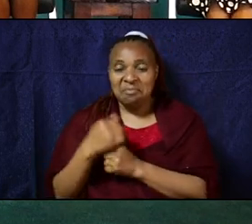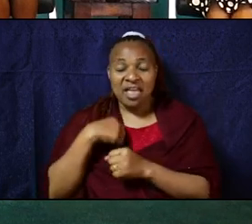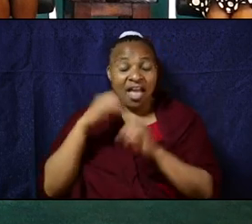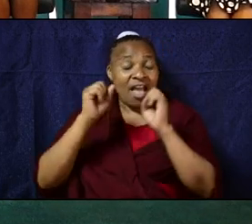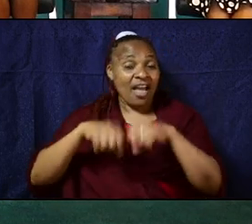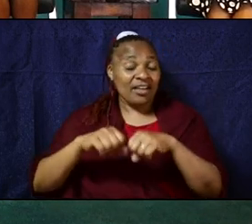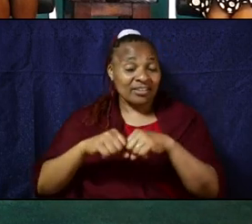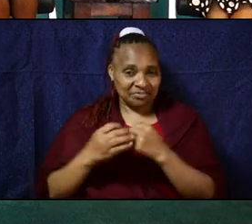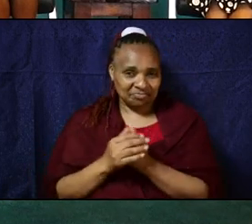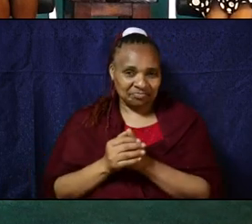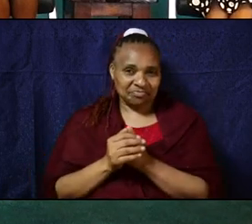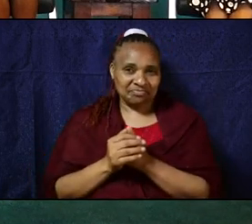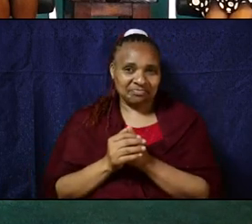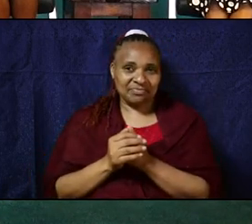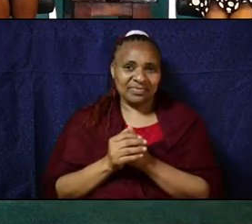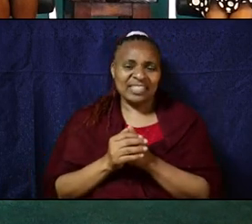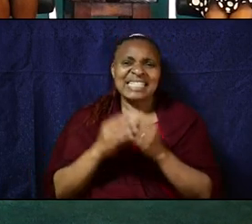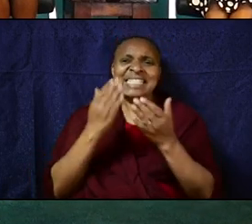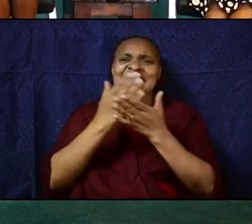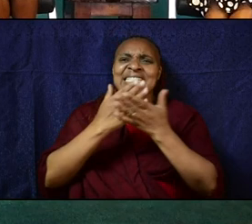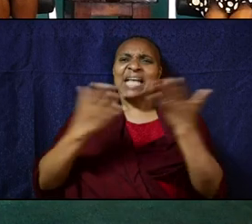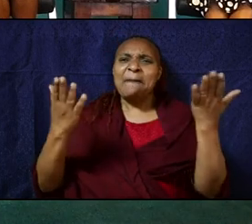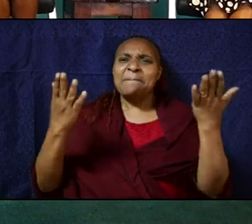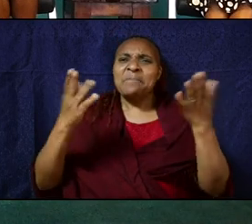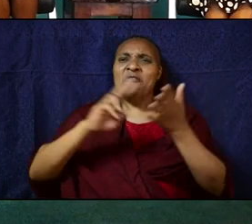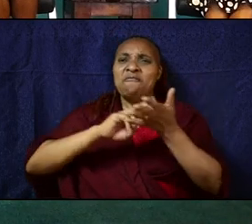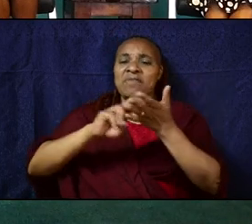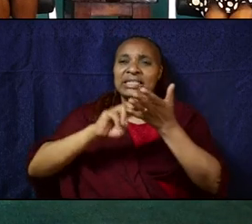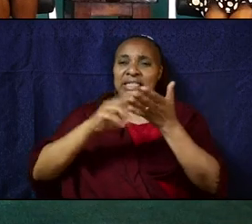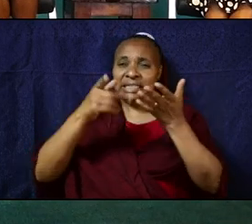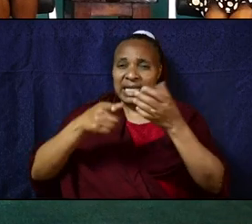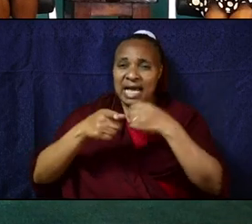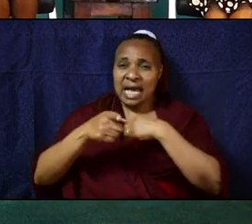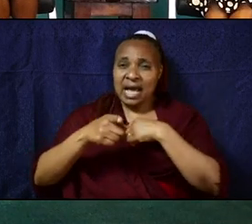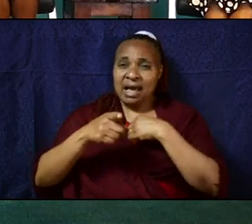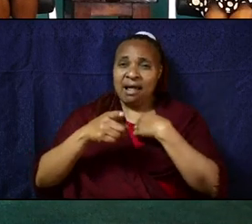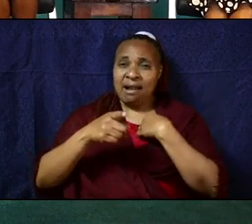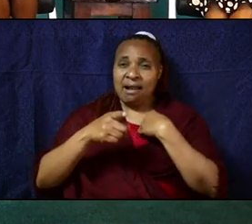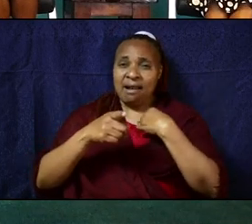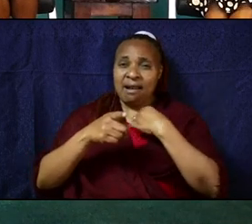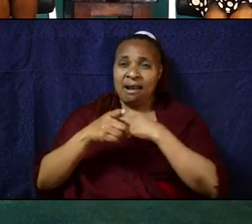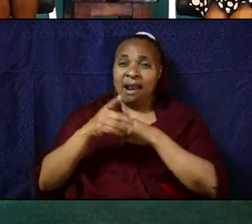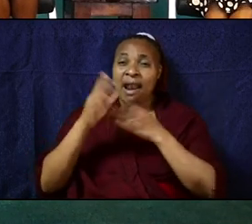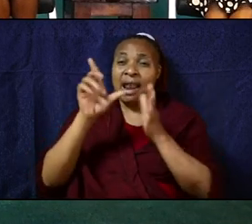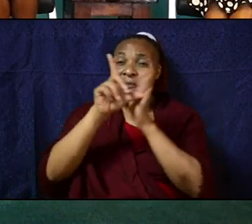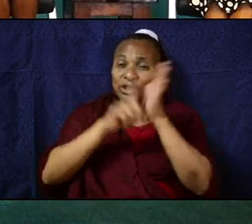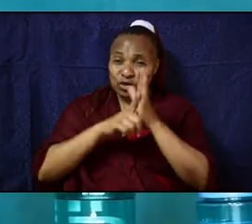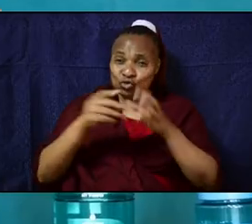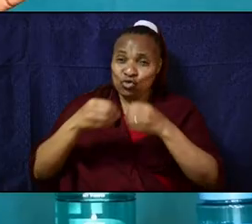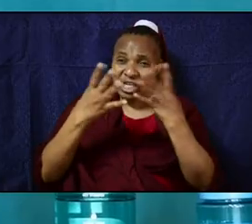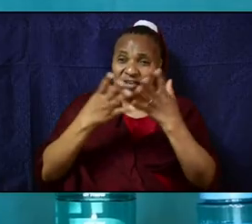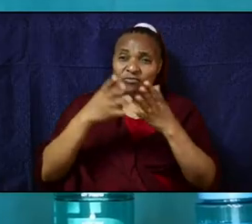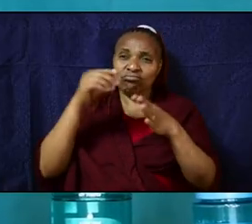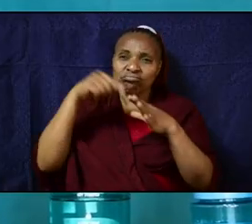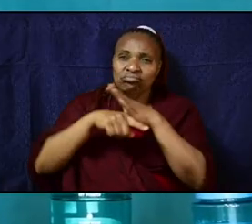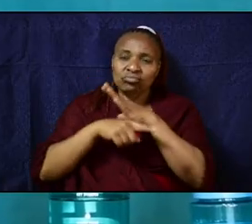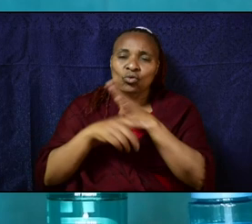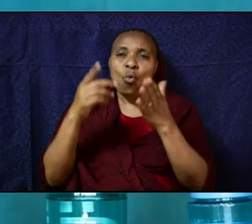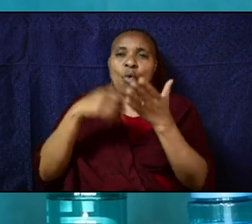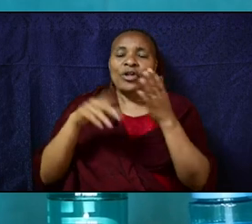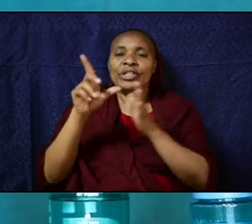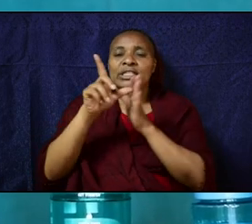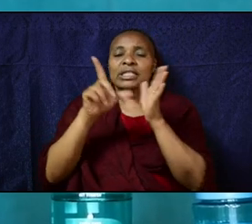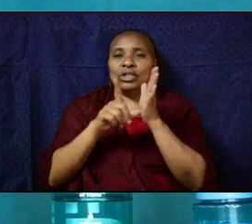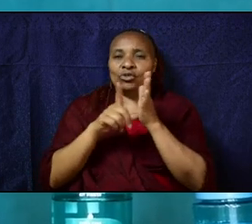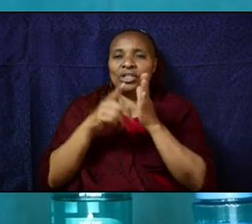with that. And there are some verses here in our lesson today that can kind of give us more insight into what these